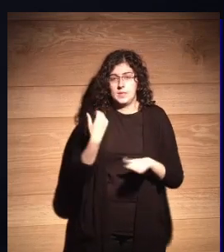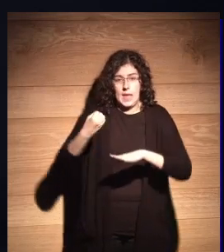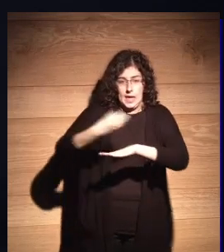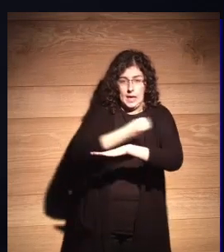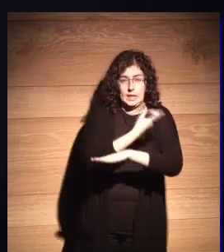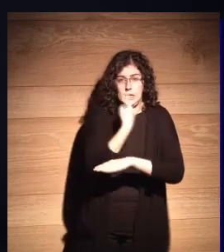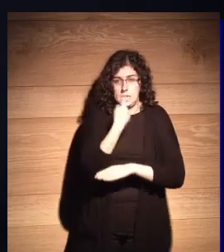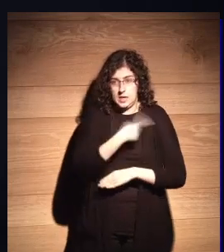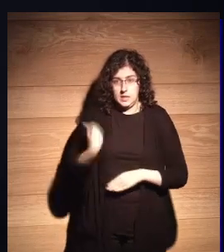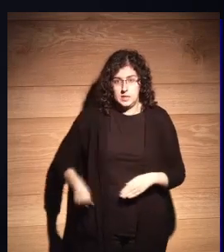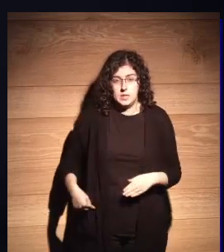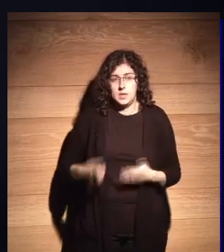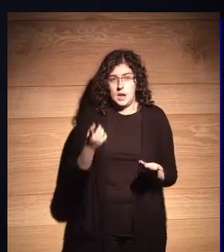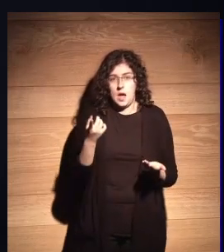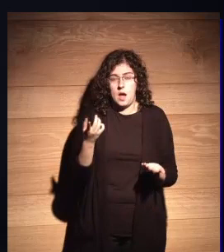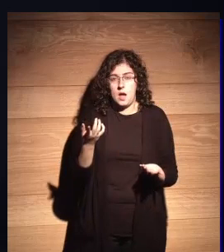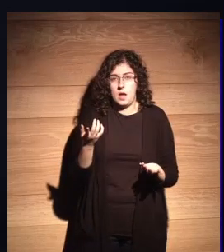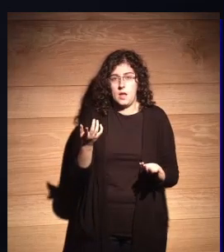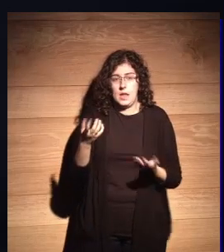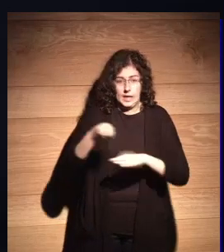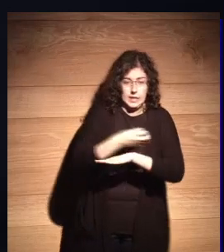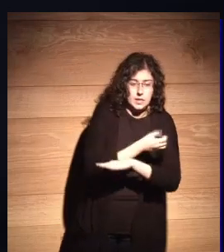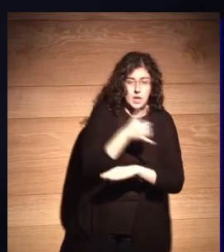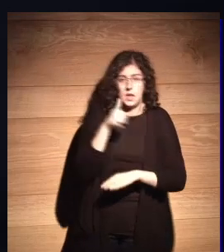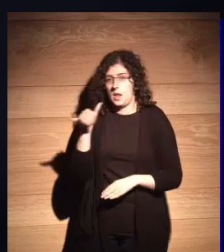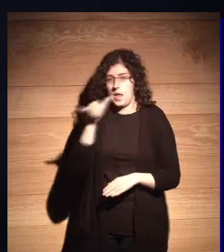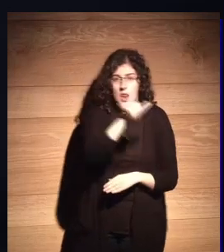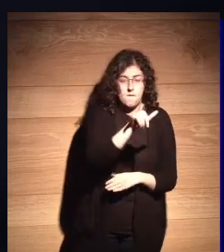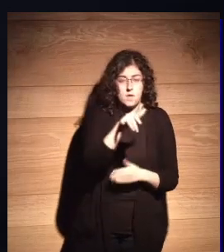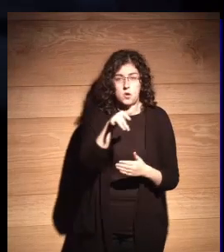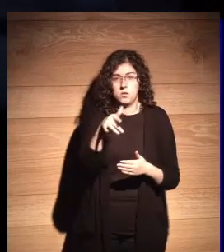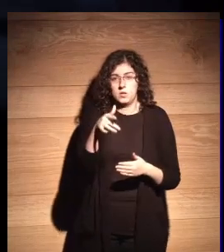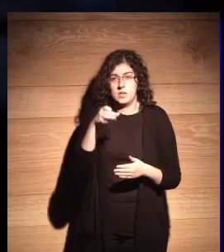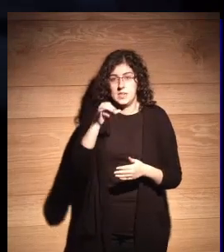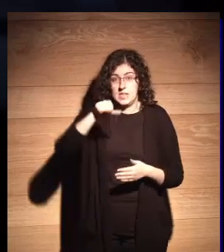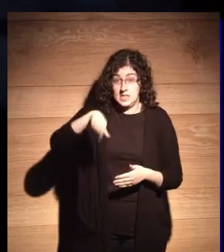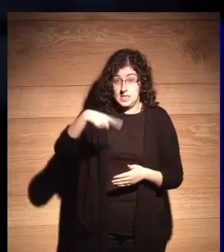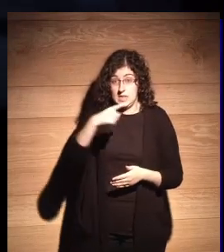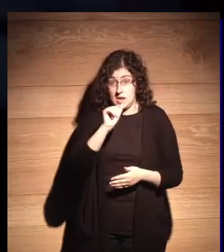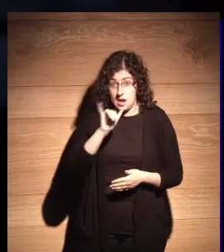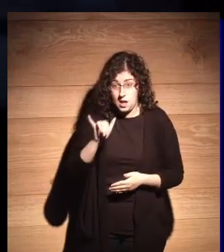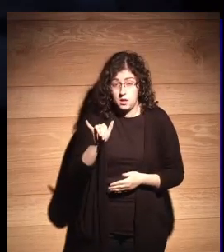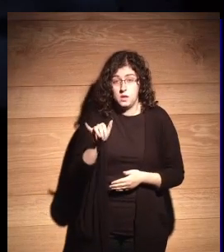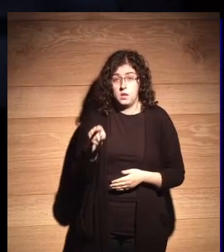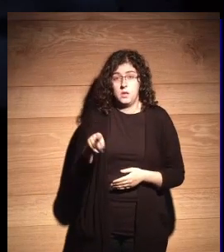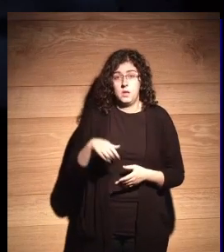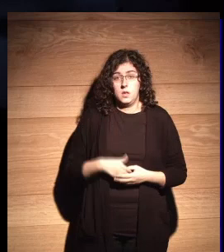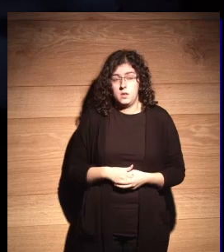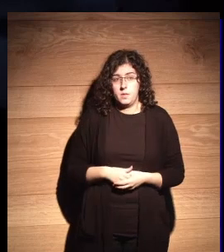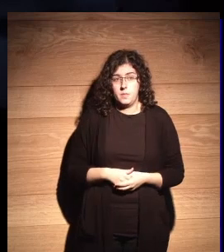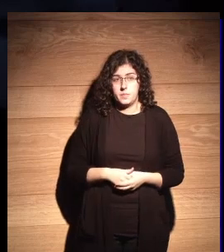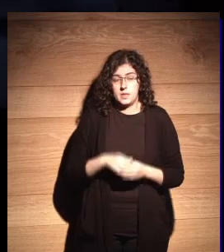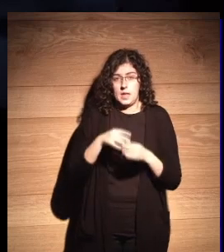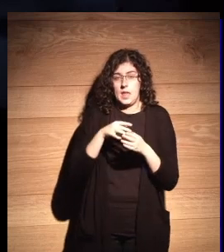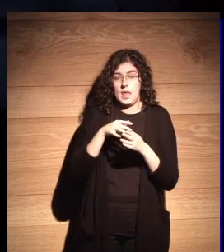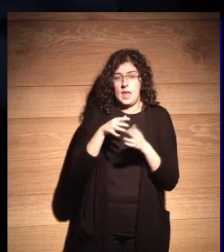the train to the plane in Shanghai. We don't have one high-speed train in the U.S. Not